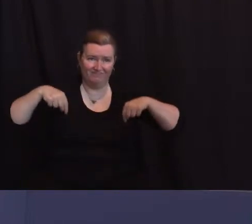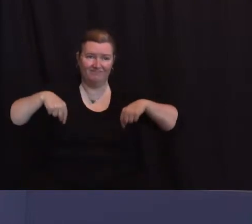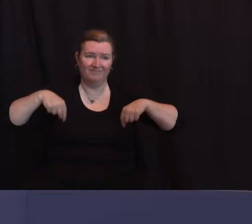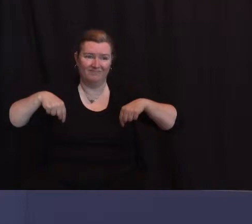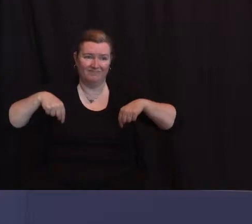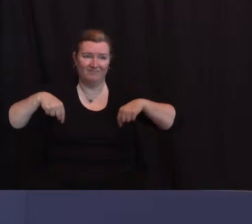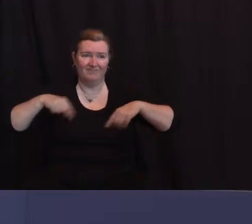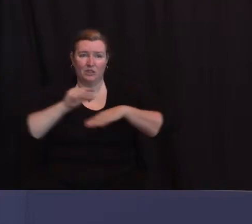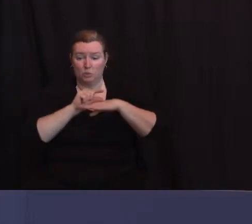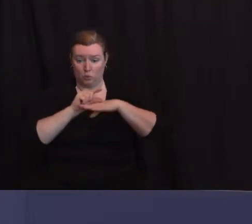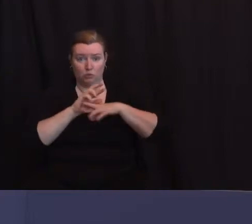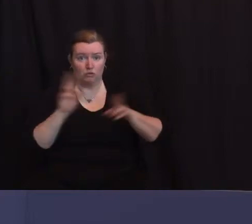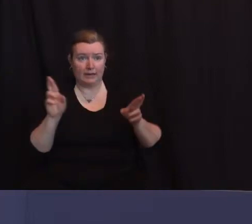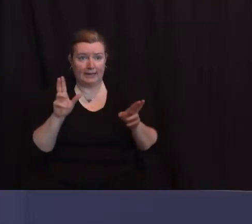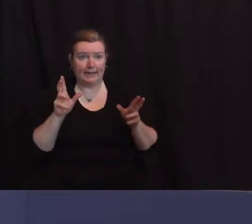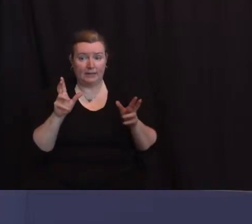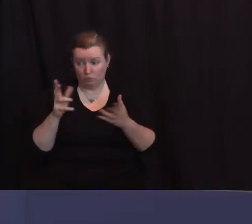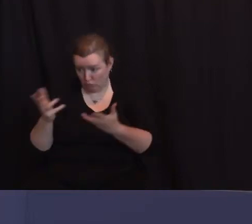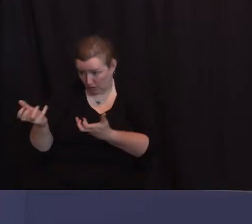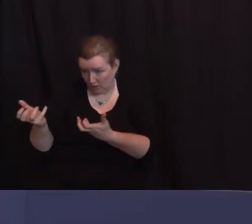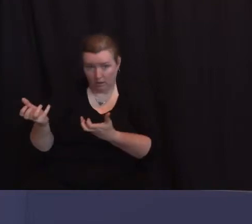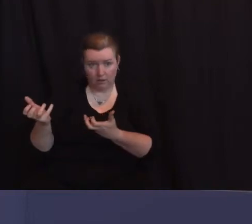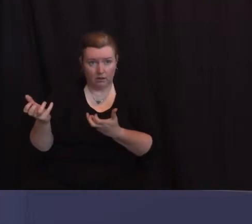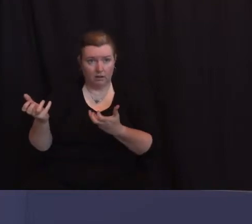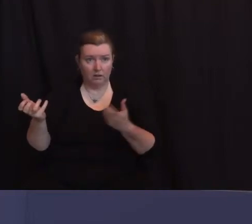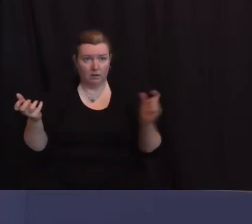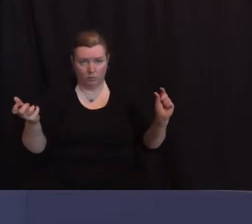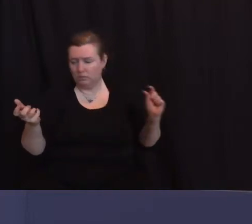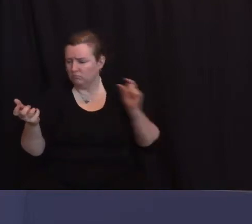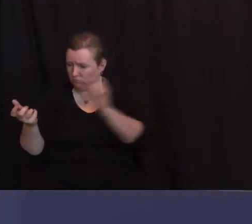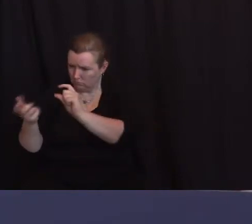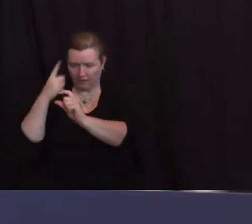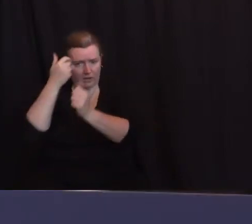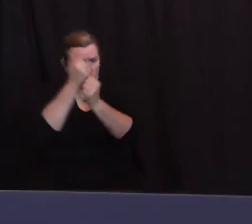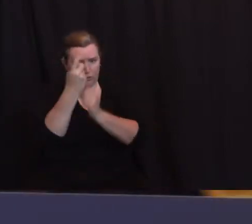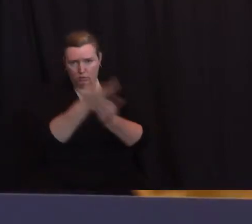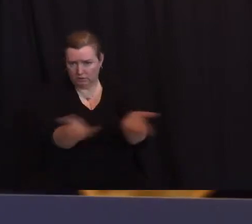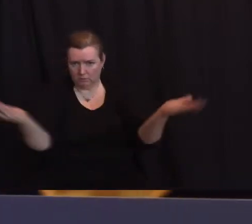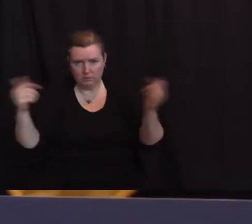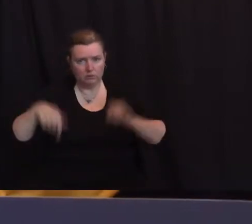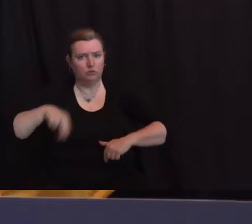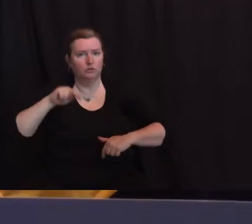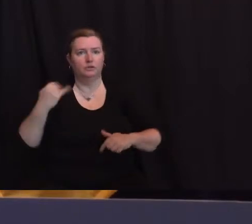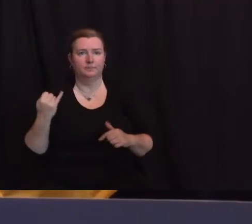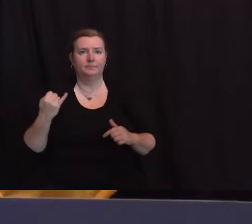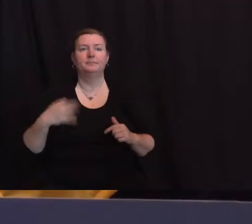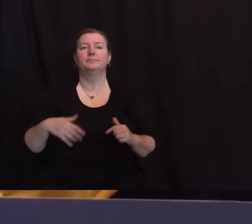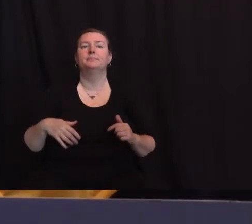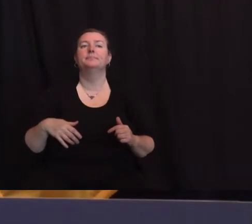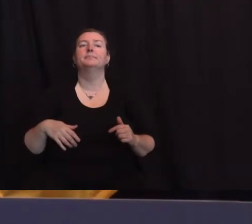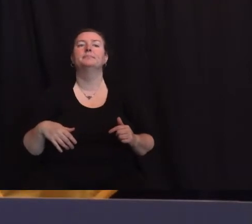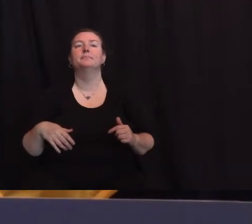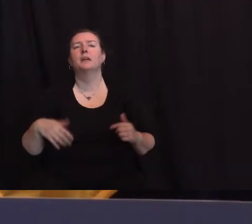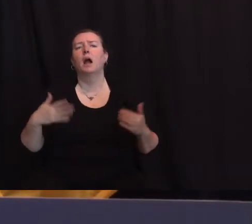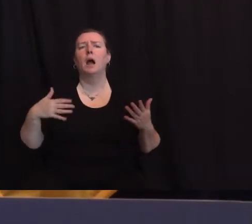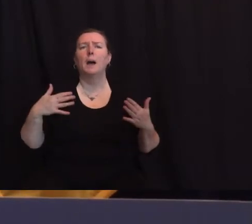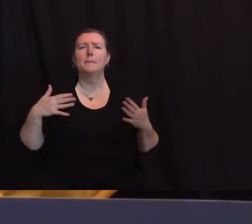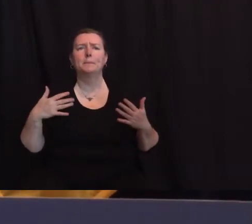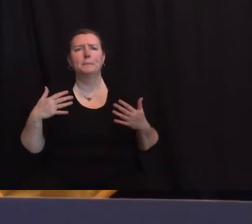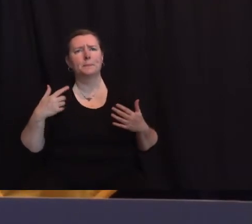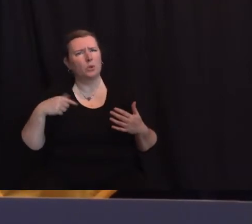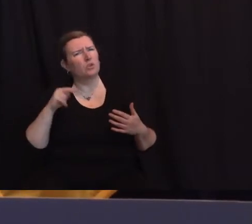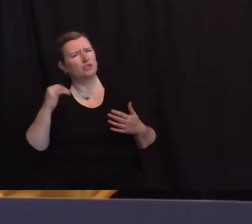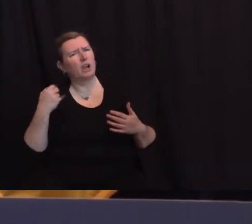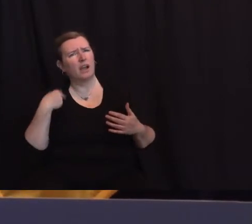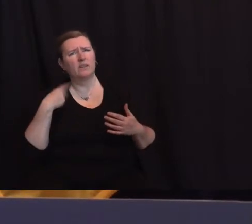to make sure that we have a dose for every single person. We also continue to have, Mike, which is related, I think we've got among, if not the highest